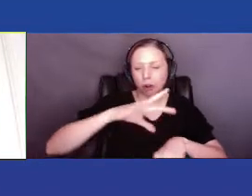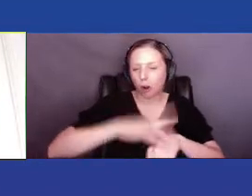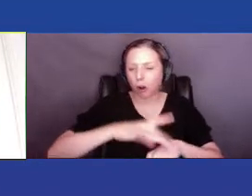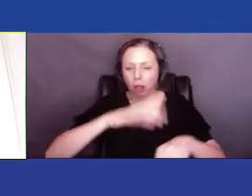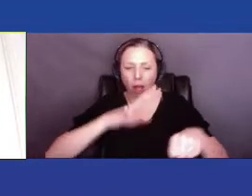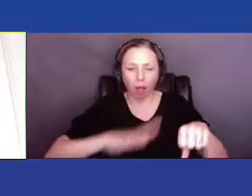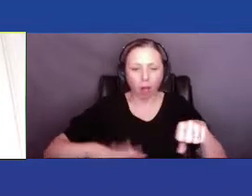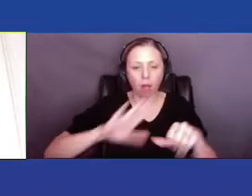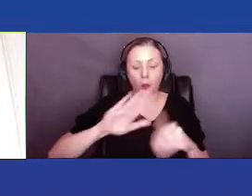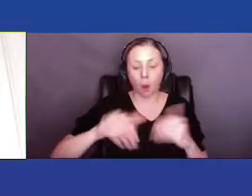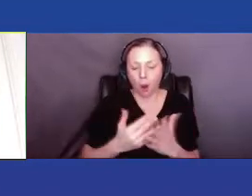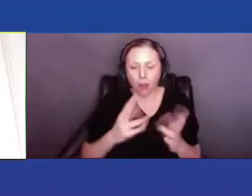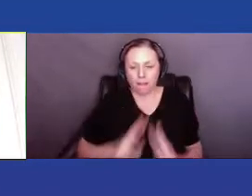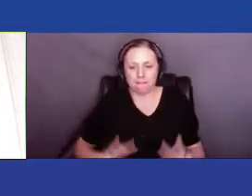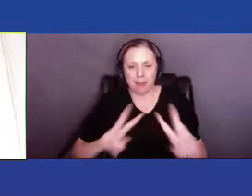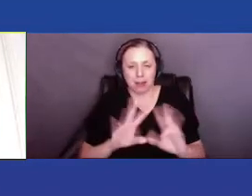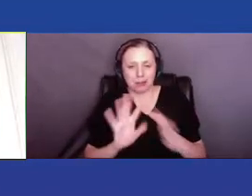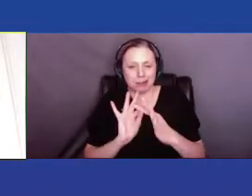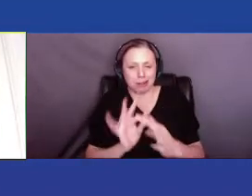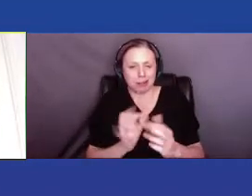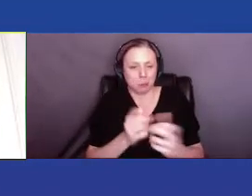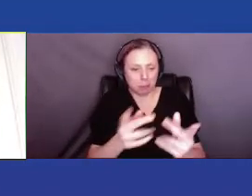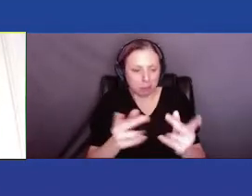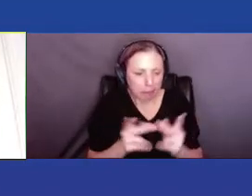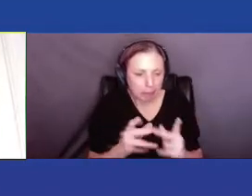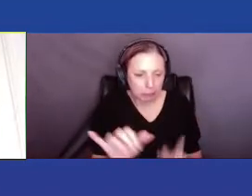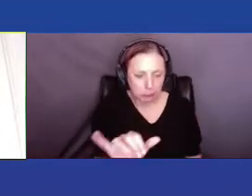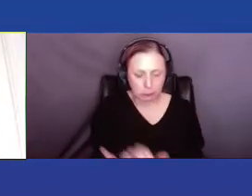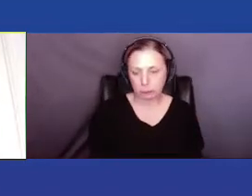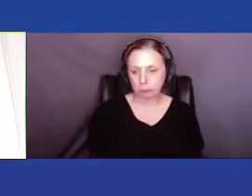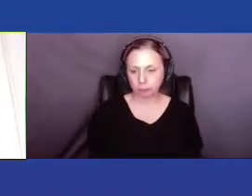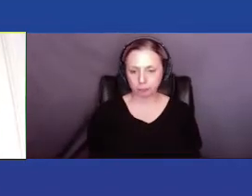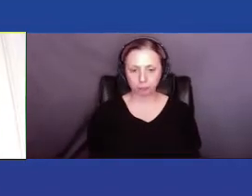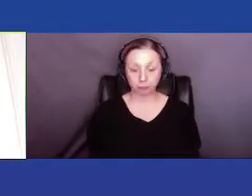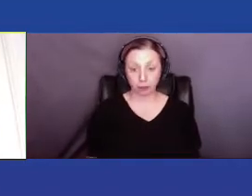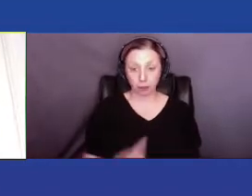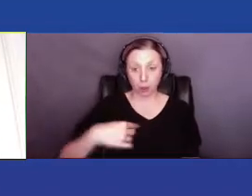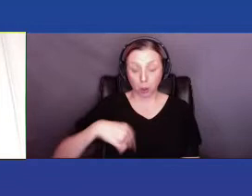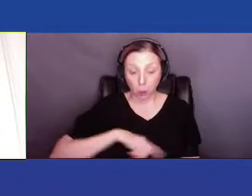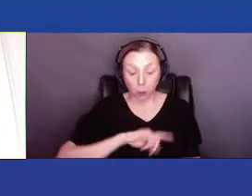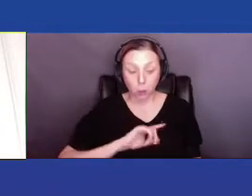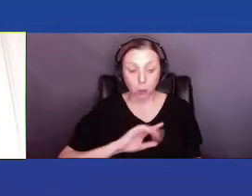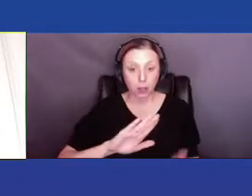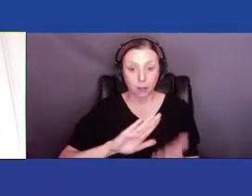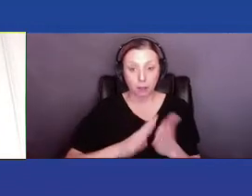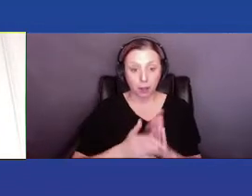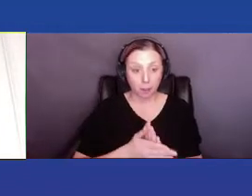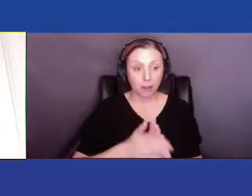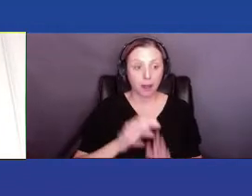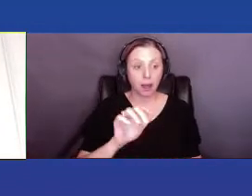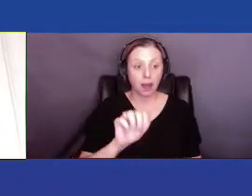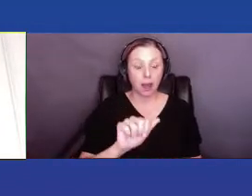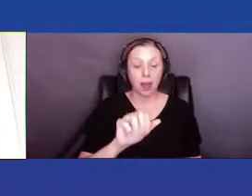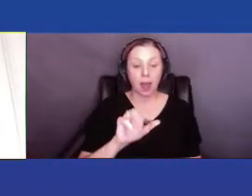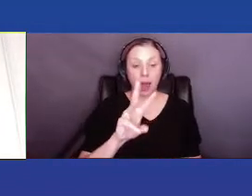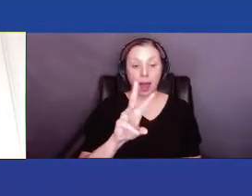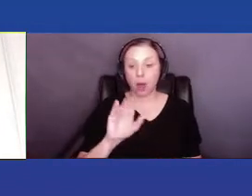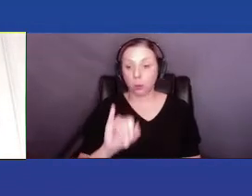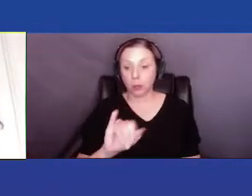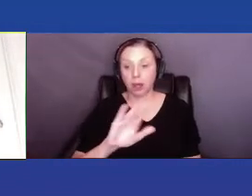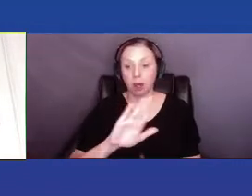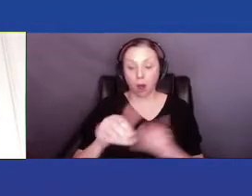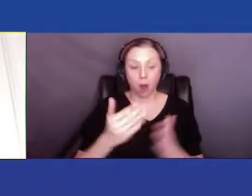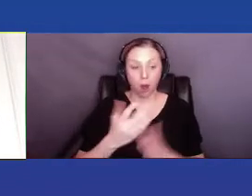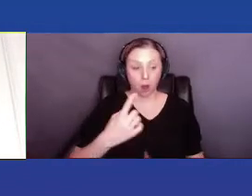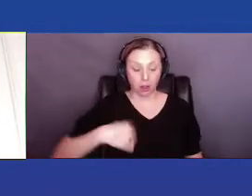that come with being connected to place. We are becoming Awi, as I call it, all of us in the virtual